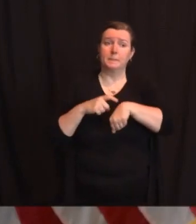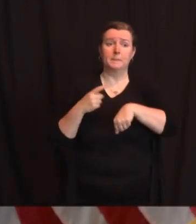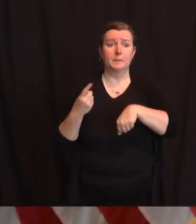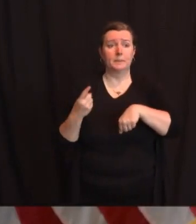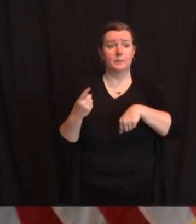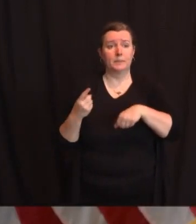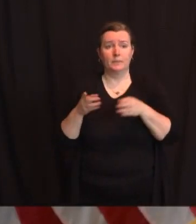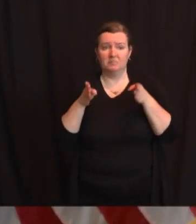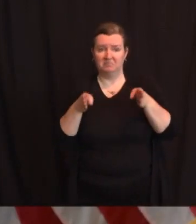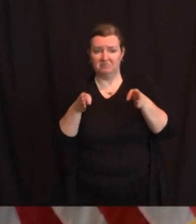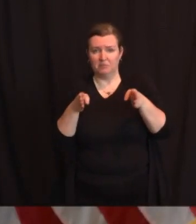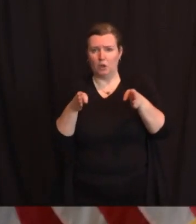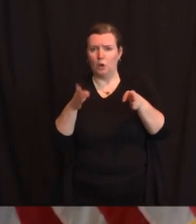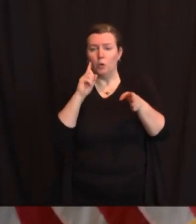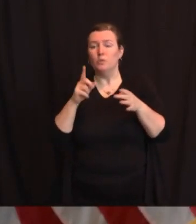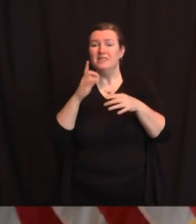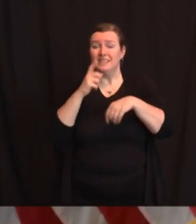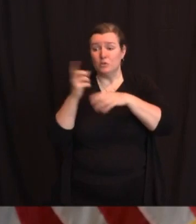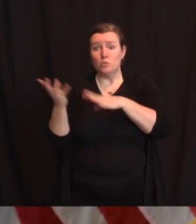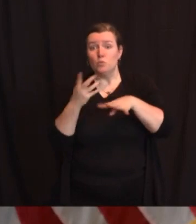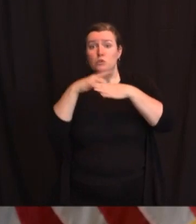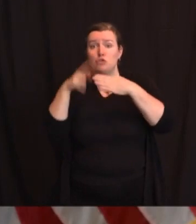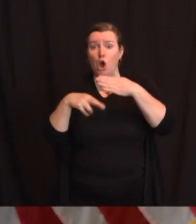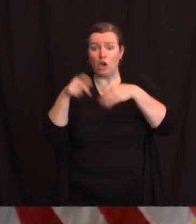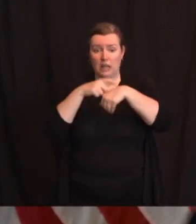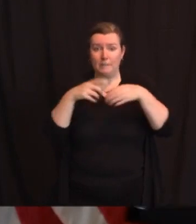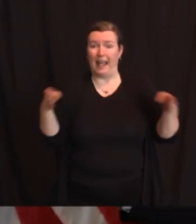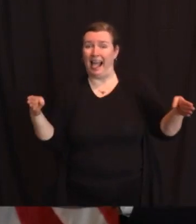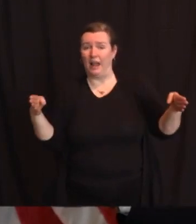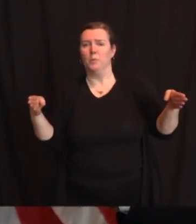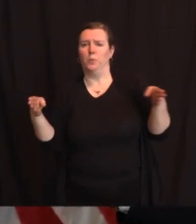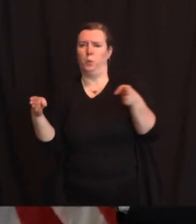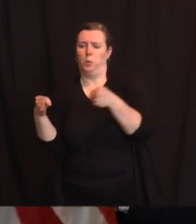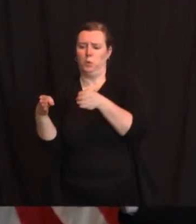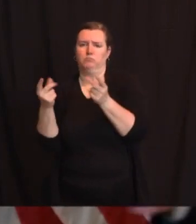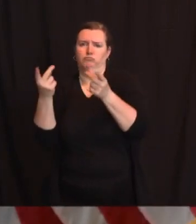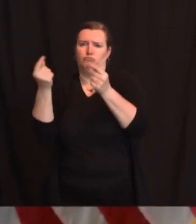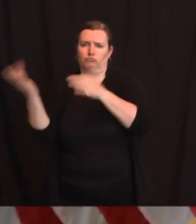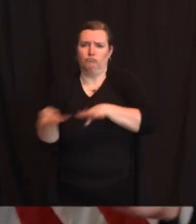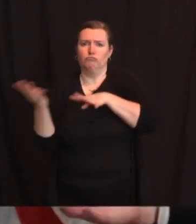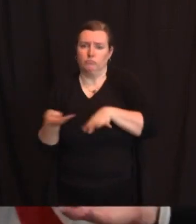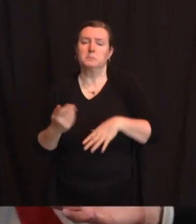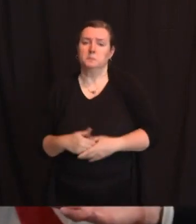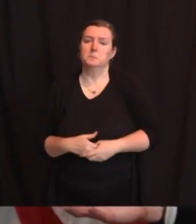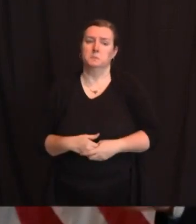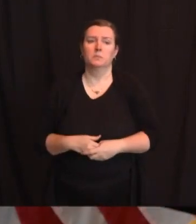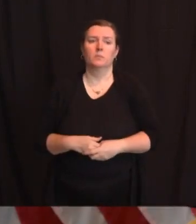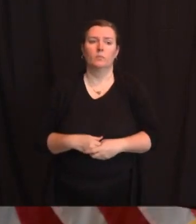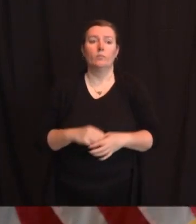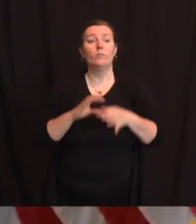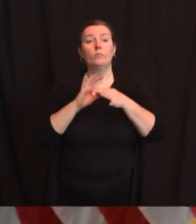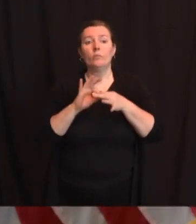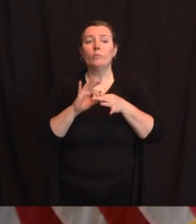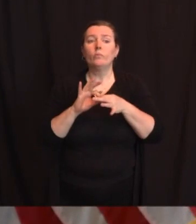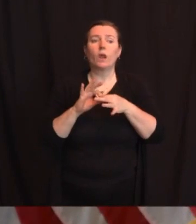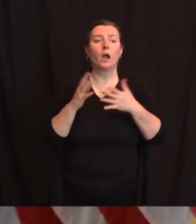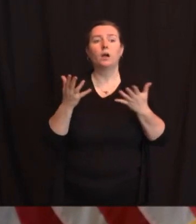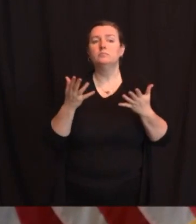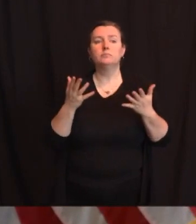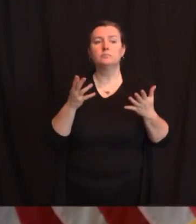and Dr. Tan to give more details. I think you're going to say on parameters, you have to have a meaningful interaction, and you've gone through what